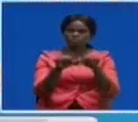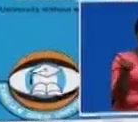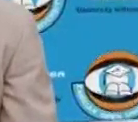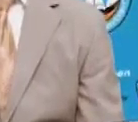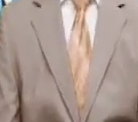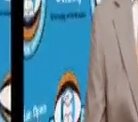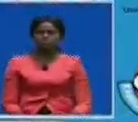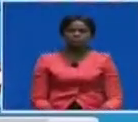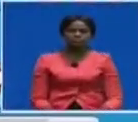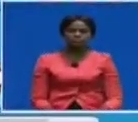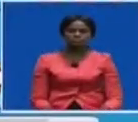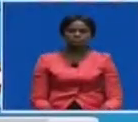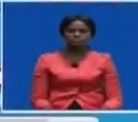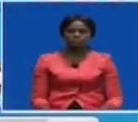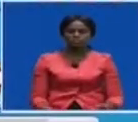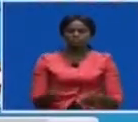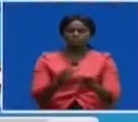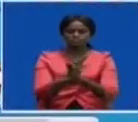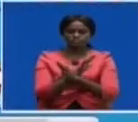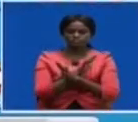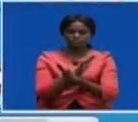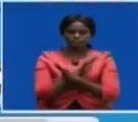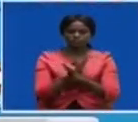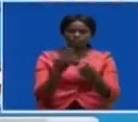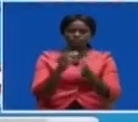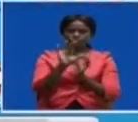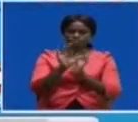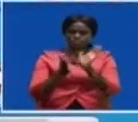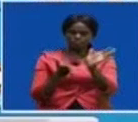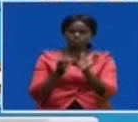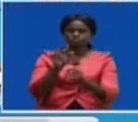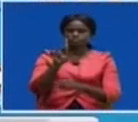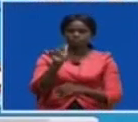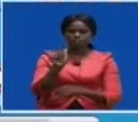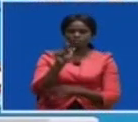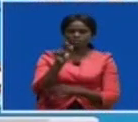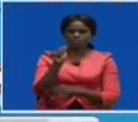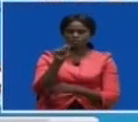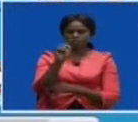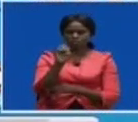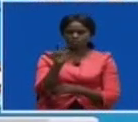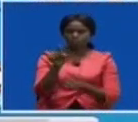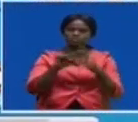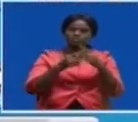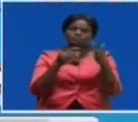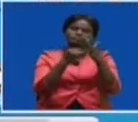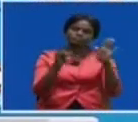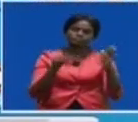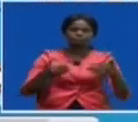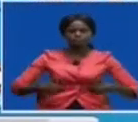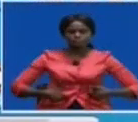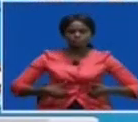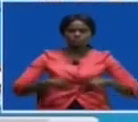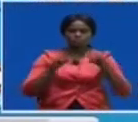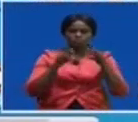after this. The Zambia Kufkan Karate Federation says it has embarked on talent identification among the youth as one